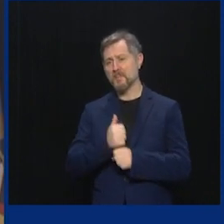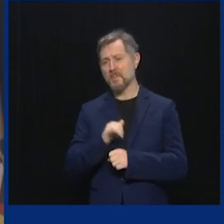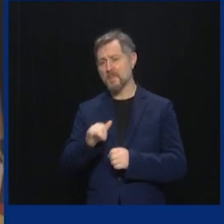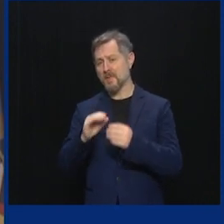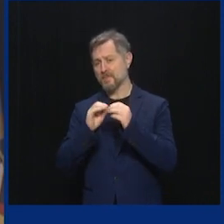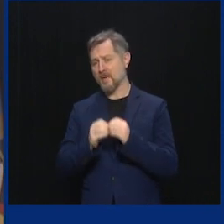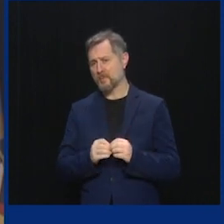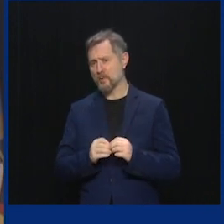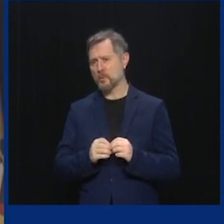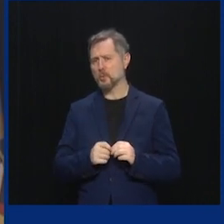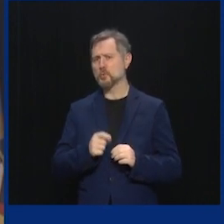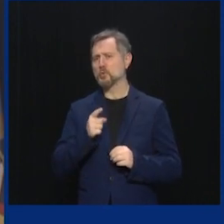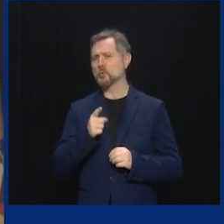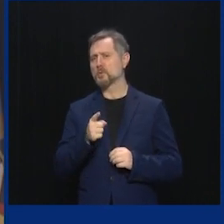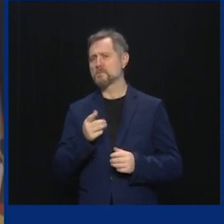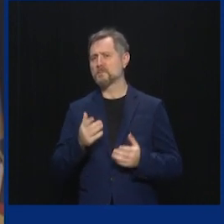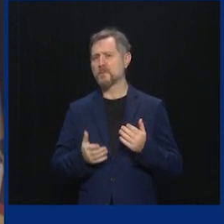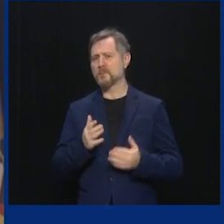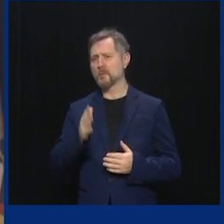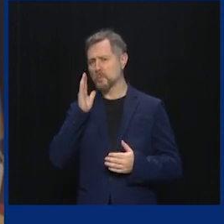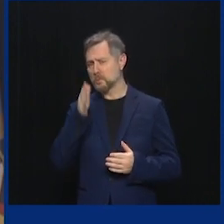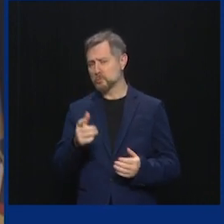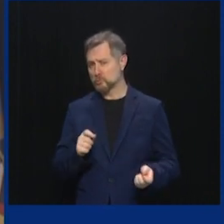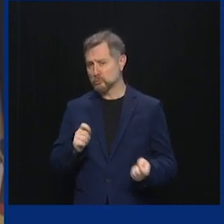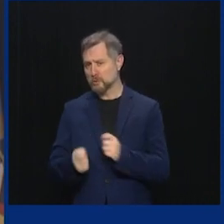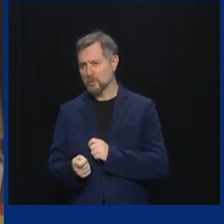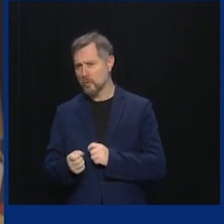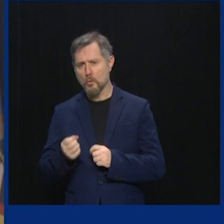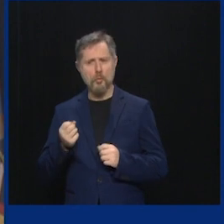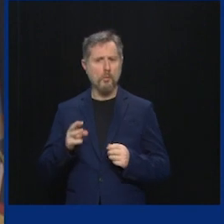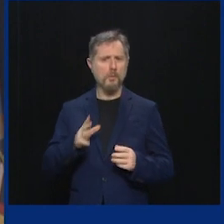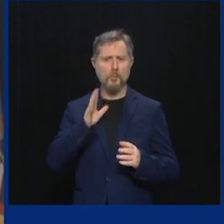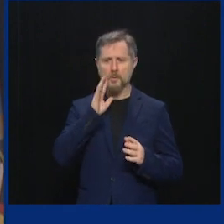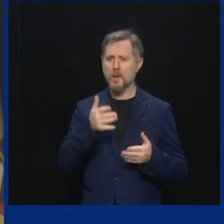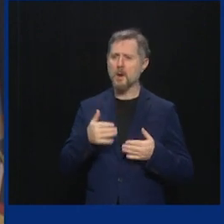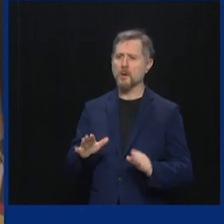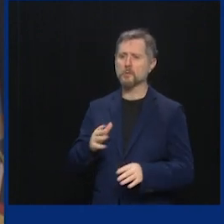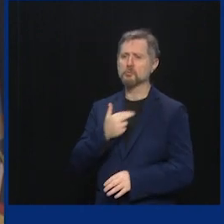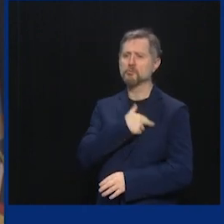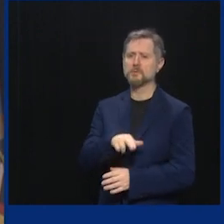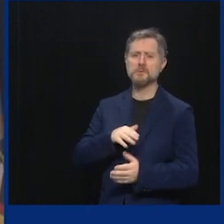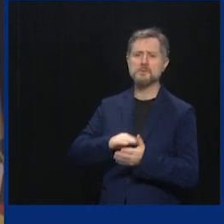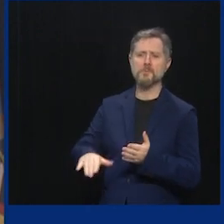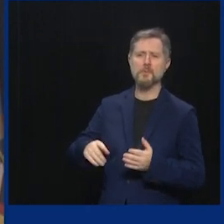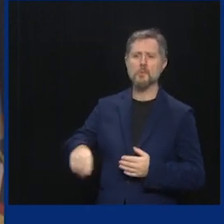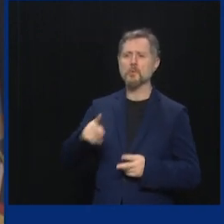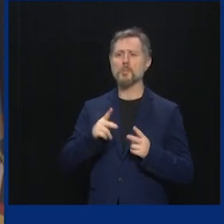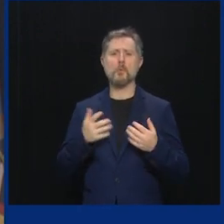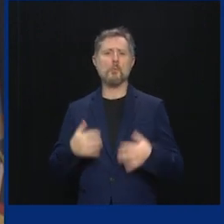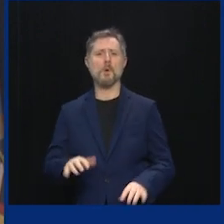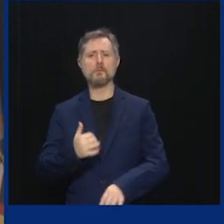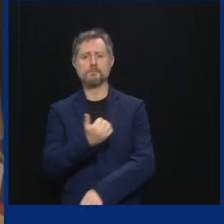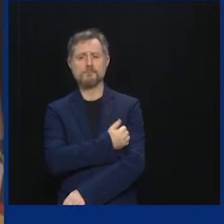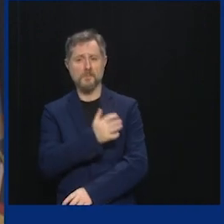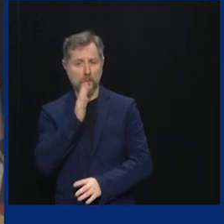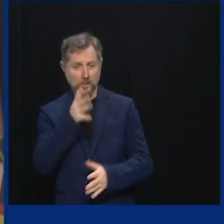thought to amending or perhaps allowing more religious exemptions to those requirements as they stand